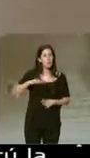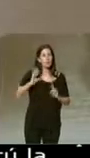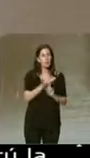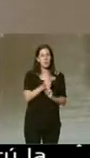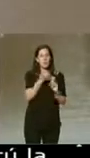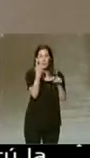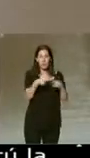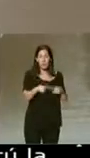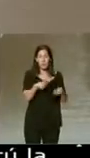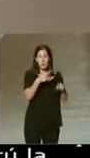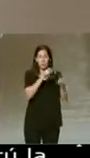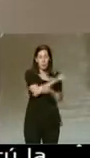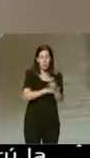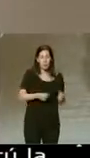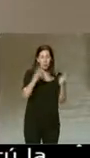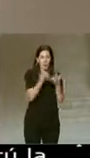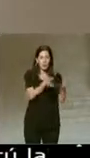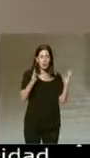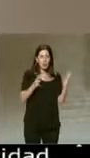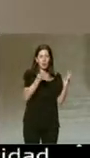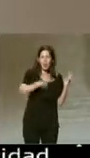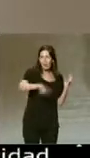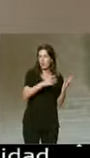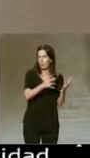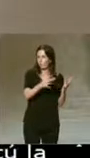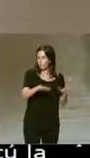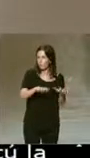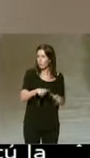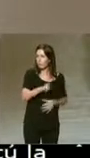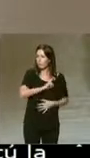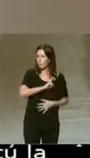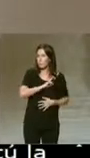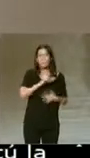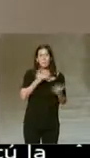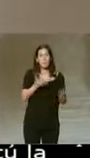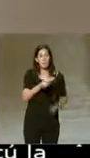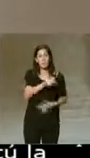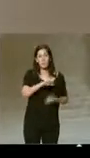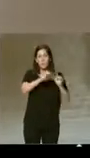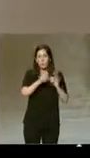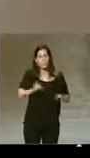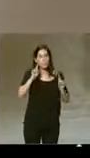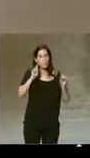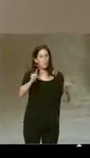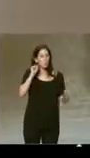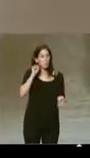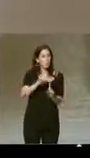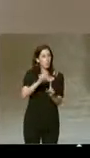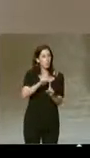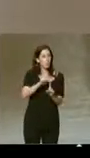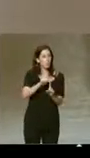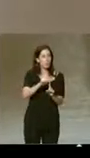that context, then you will be successful, because within a lot of diversity, you are managing to get